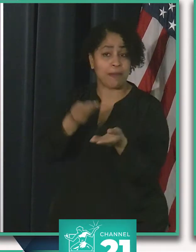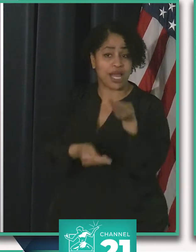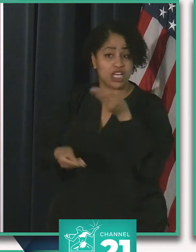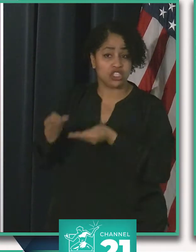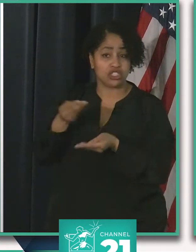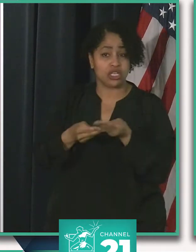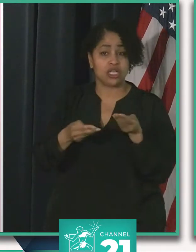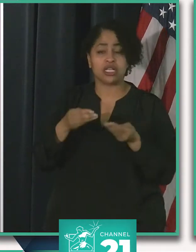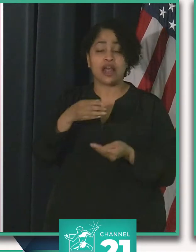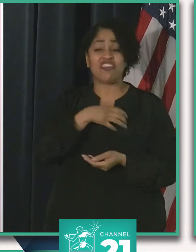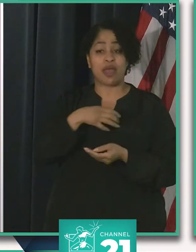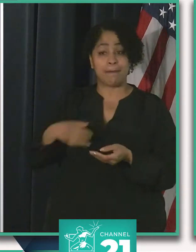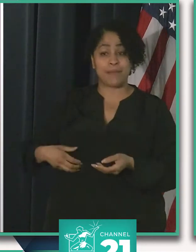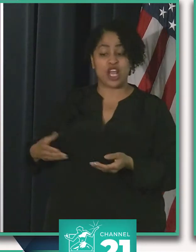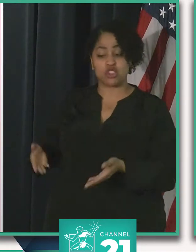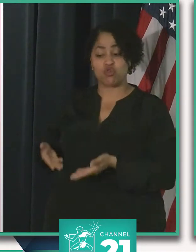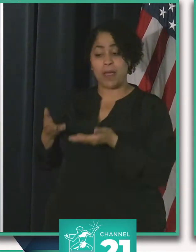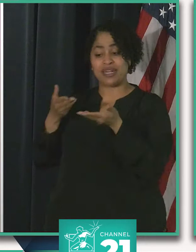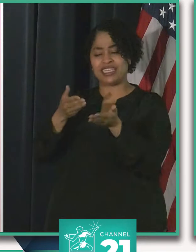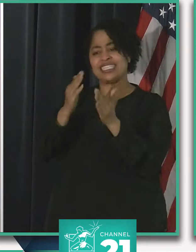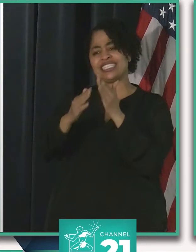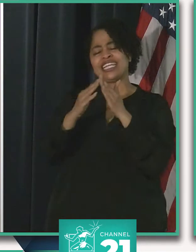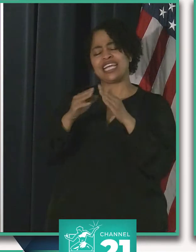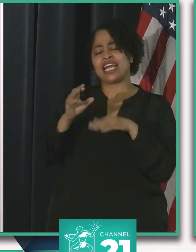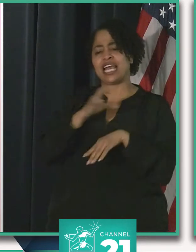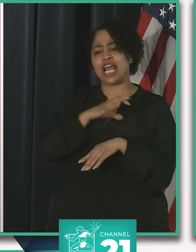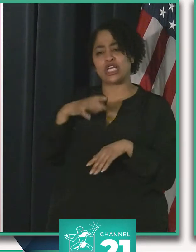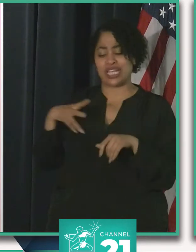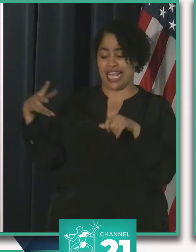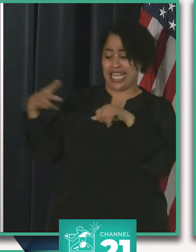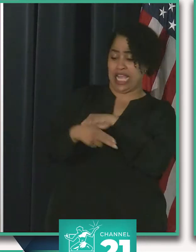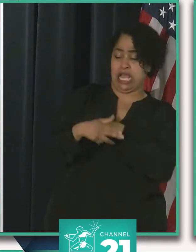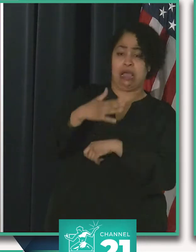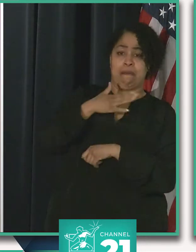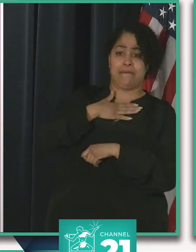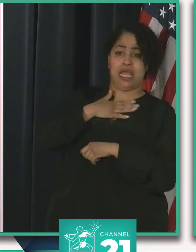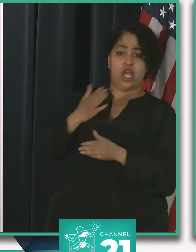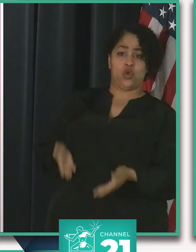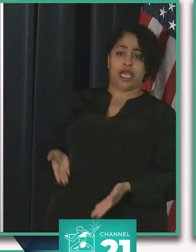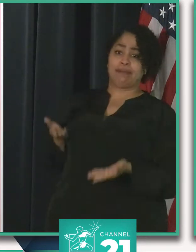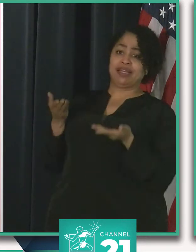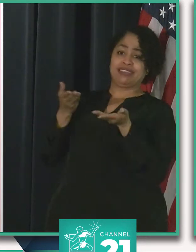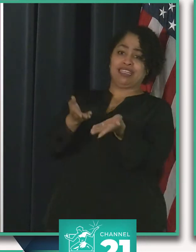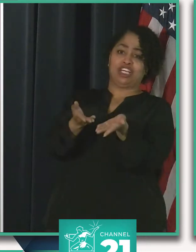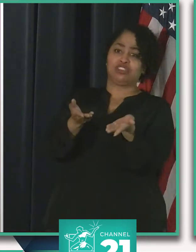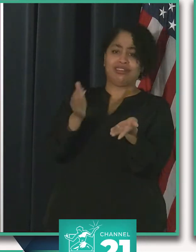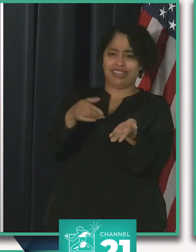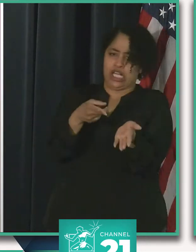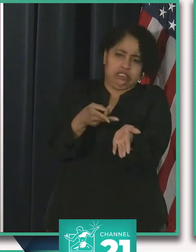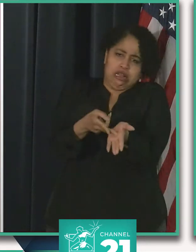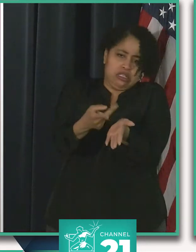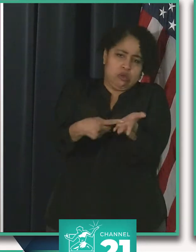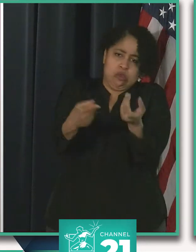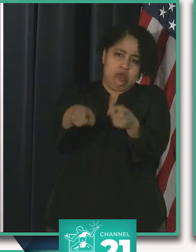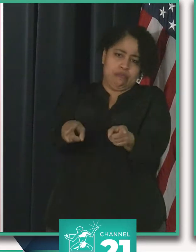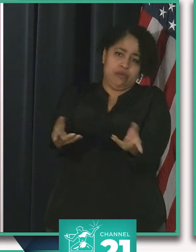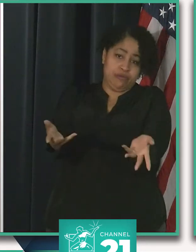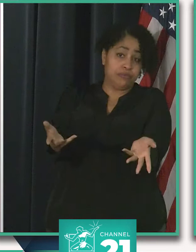the mayor's recommendation. City council cut my recommendation. I mean, that's just the truth of what happened.